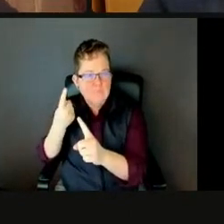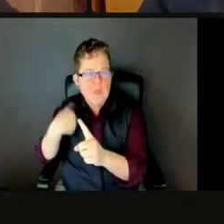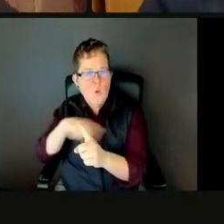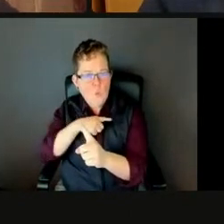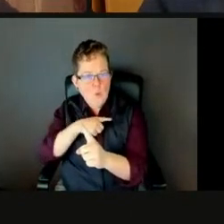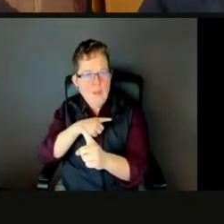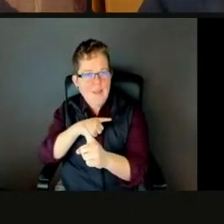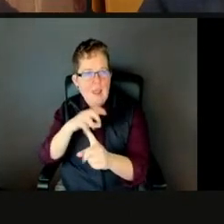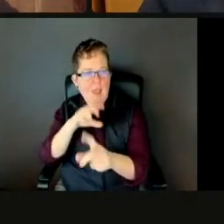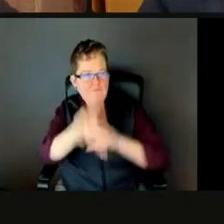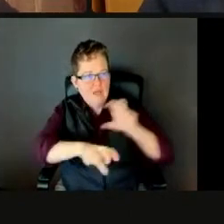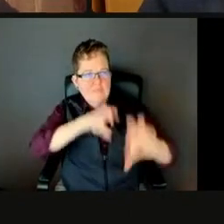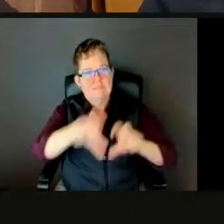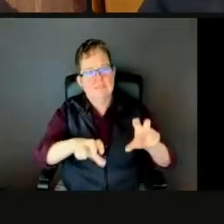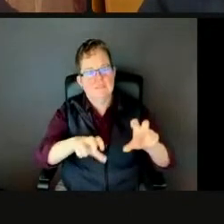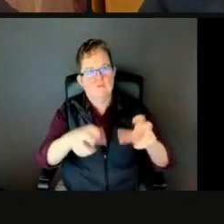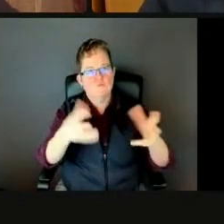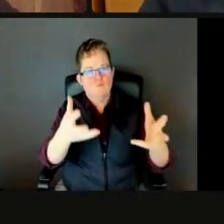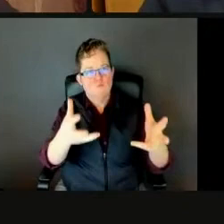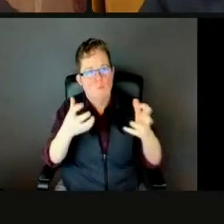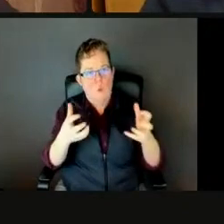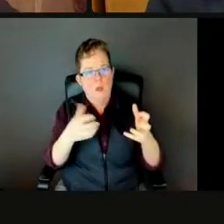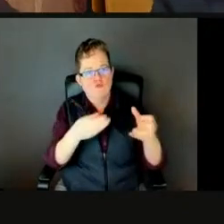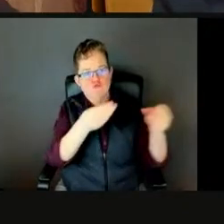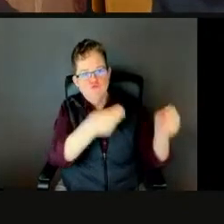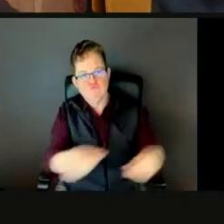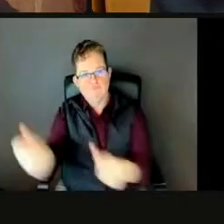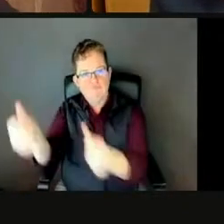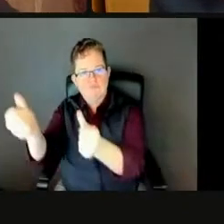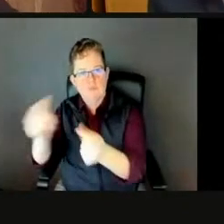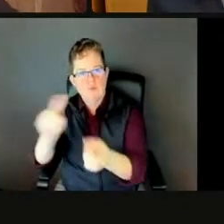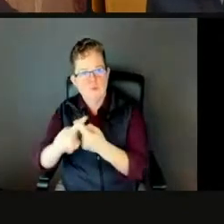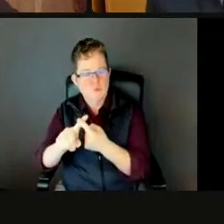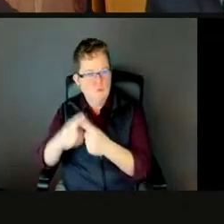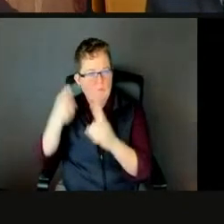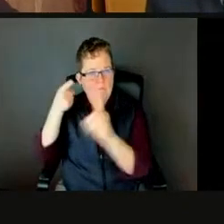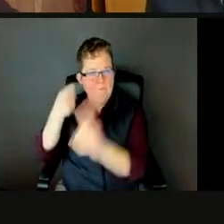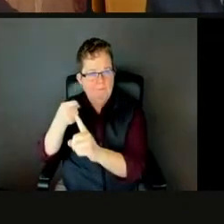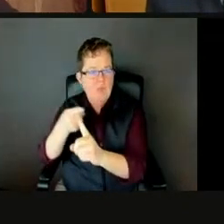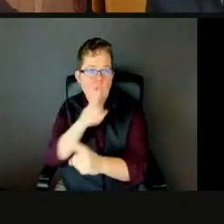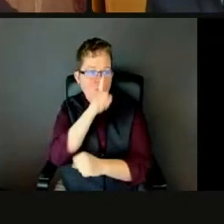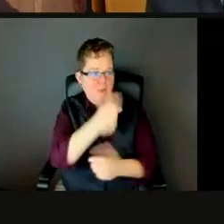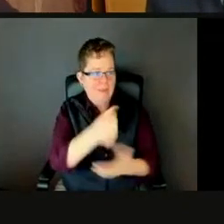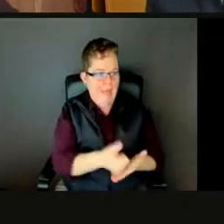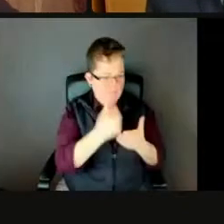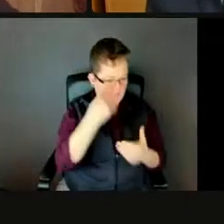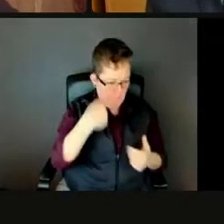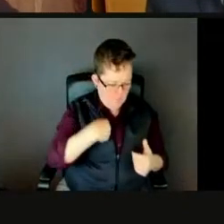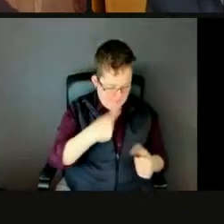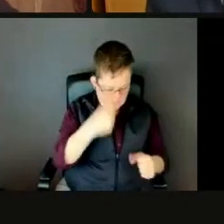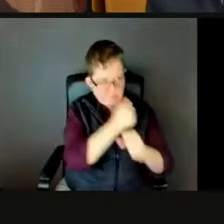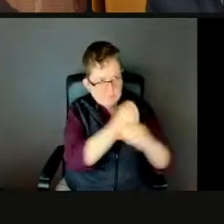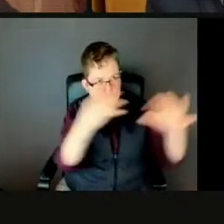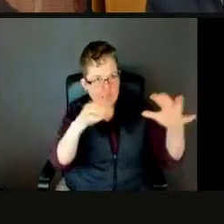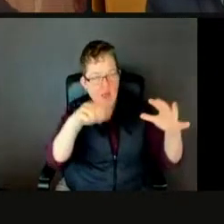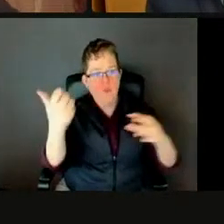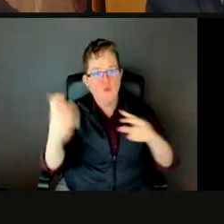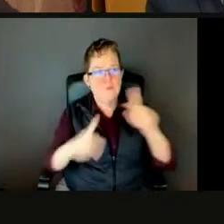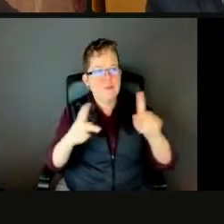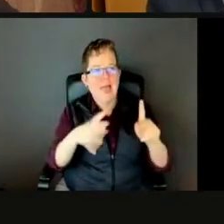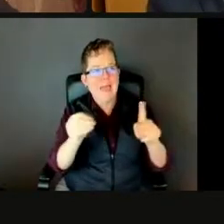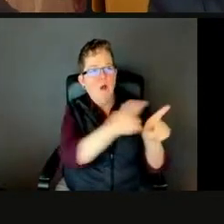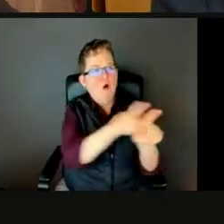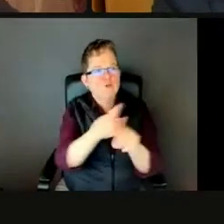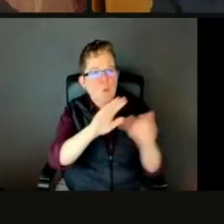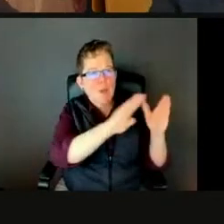other investments would be feeding into. Yeah, that would be really, really helpful for me, and I think for others and the community, so that